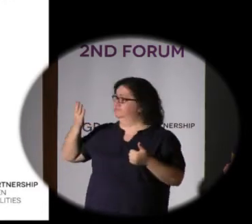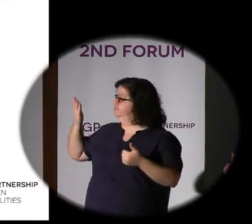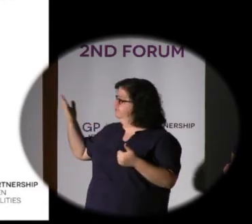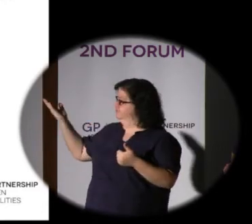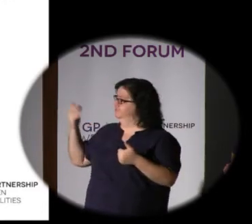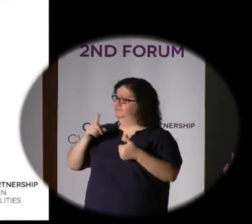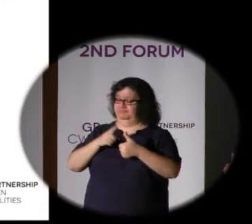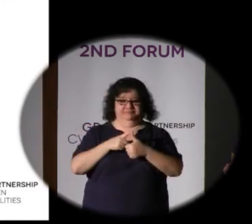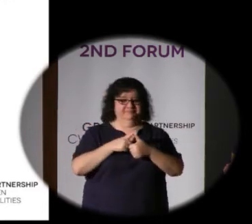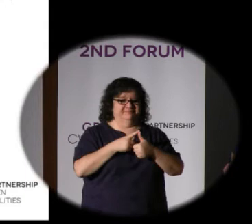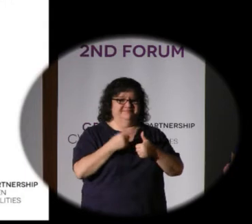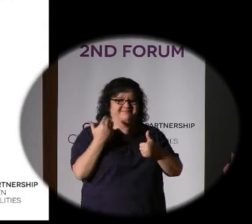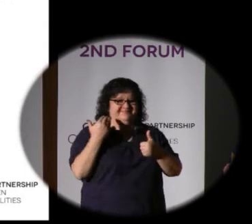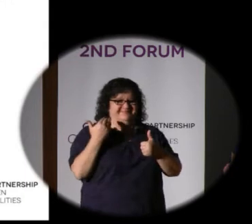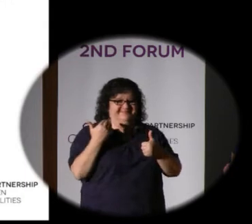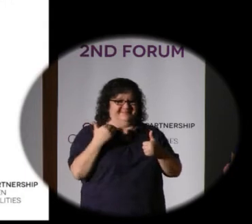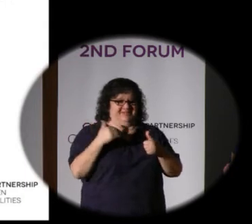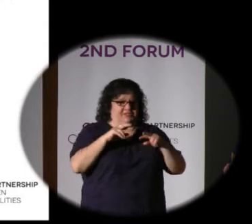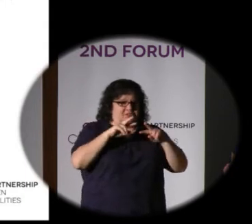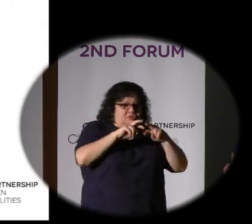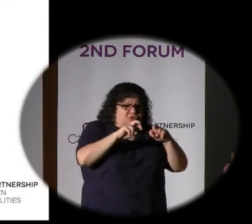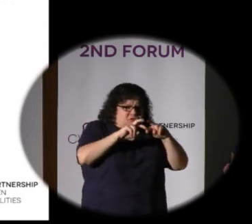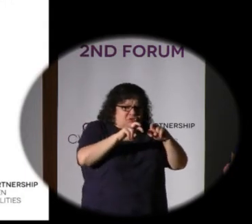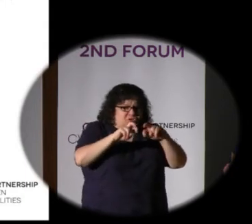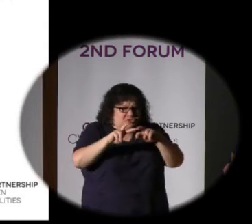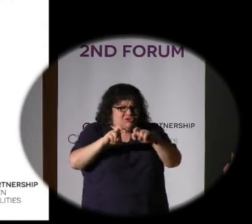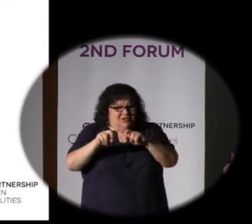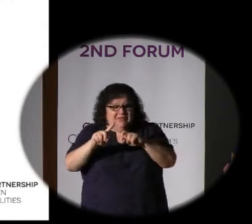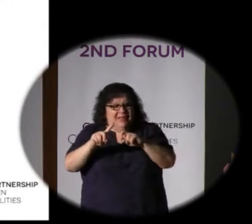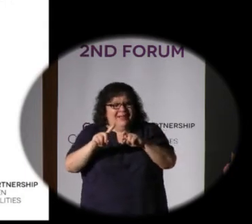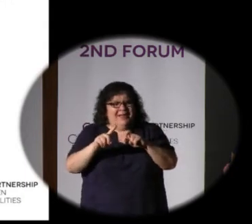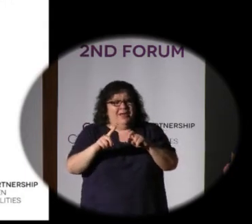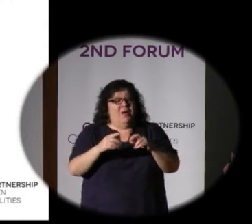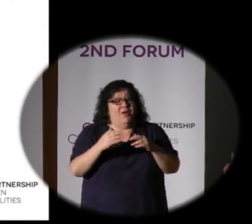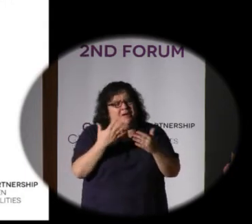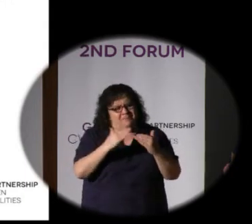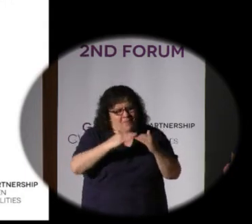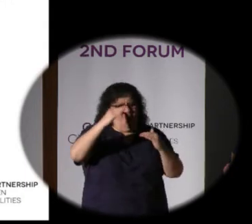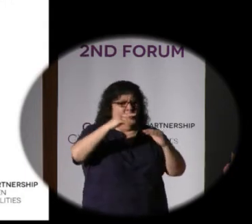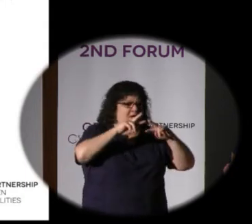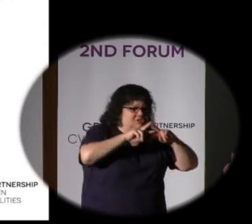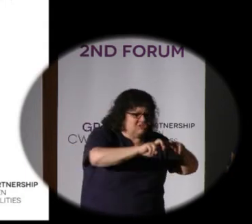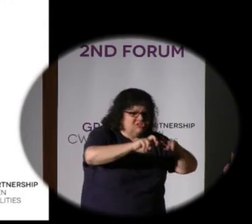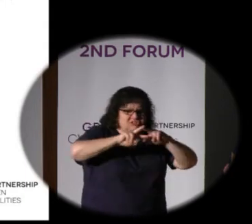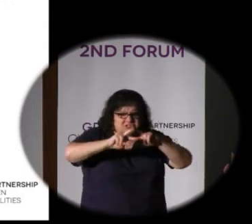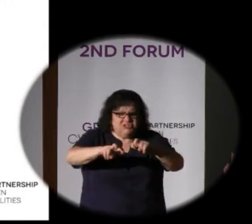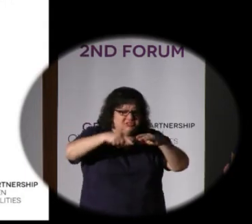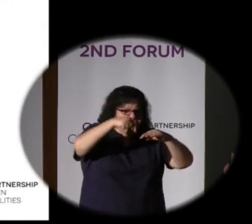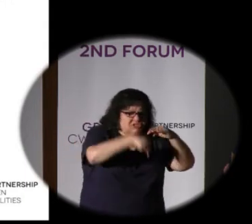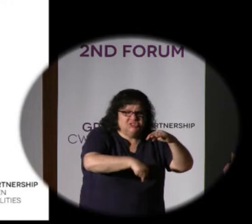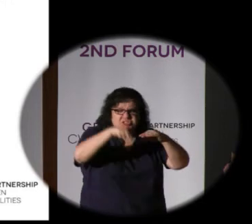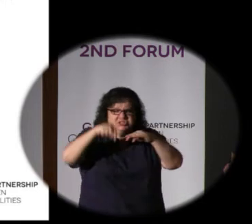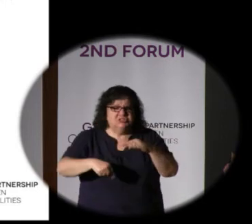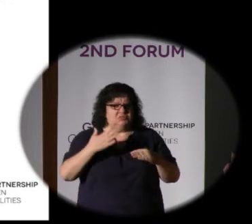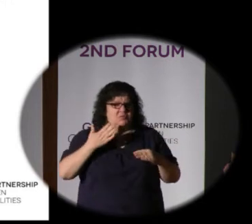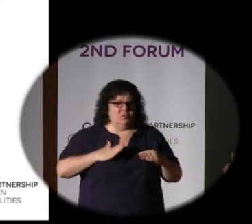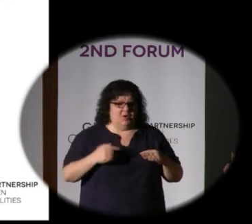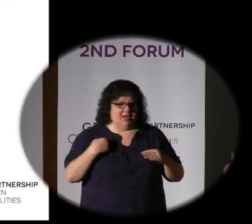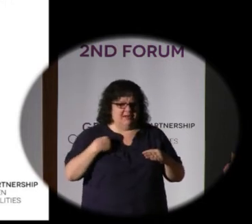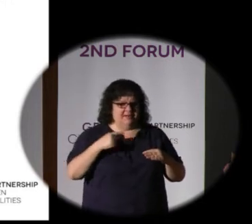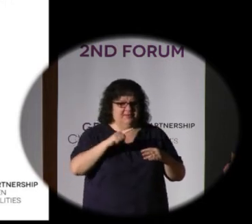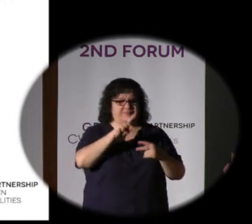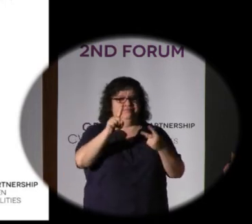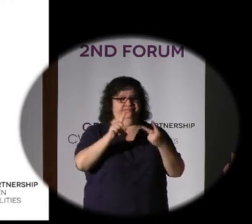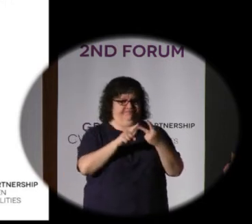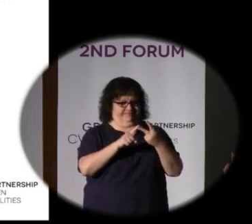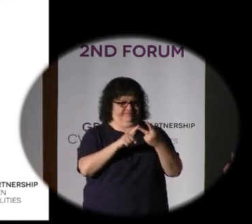want to dig deeper into this really underexplored area a lot more. We really want to also develop these partnerships with the mainstream